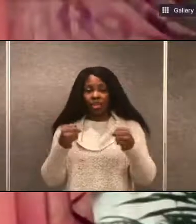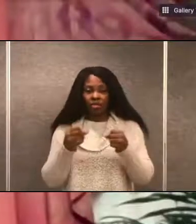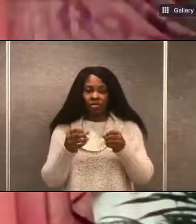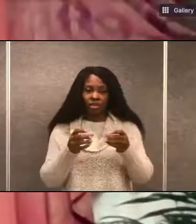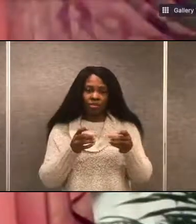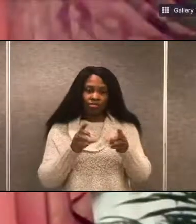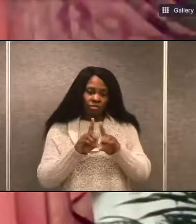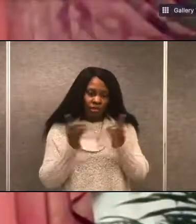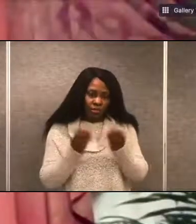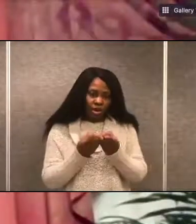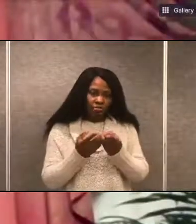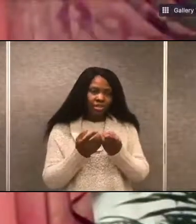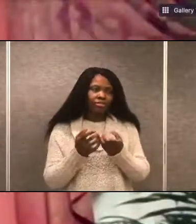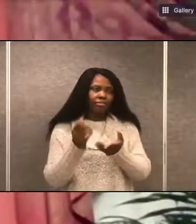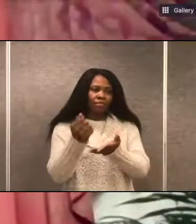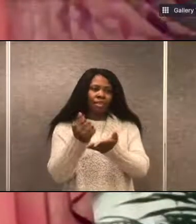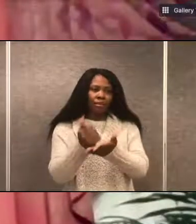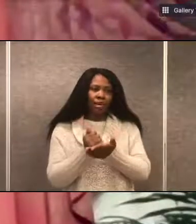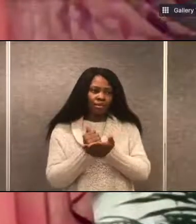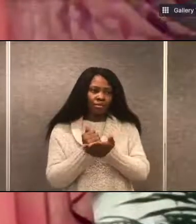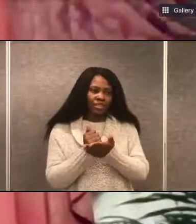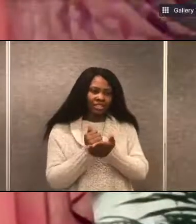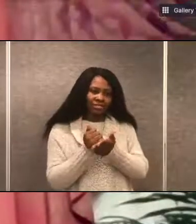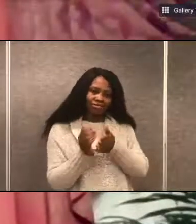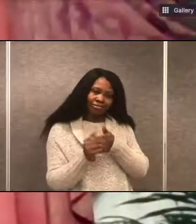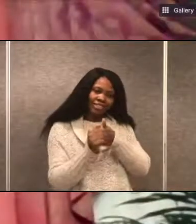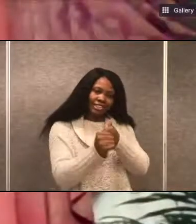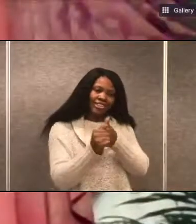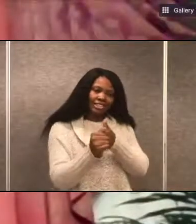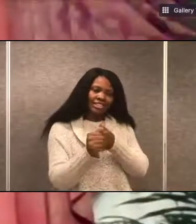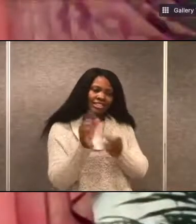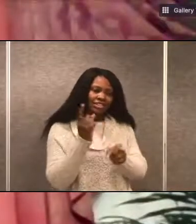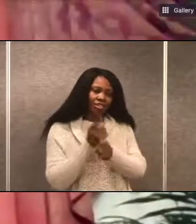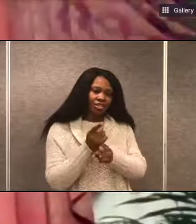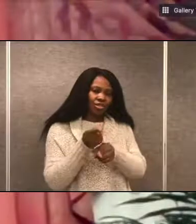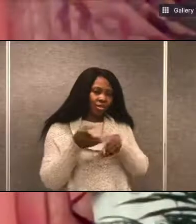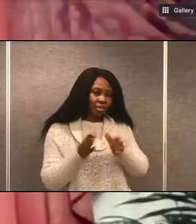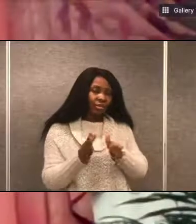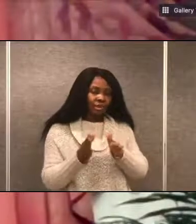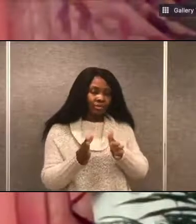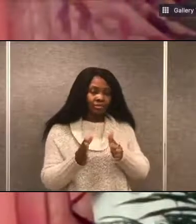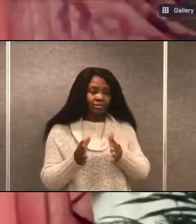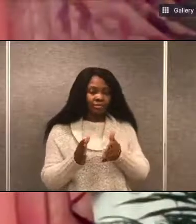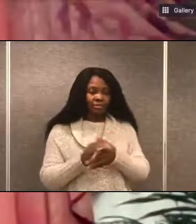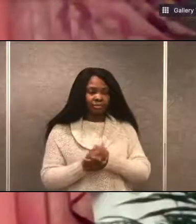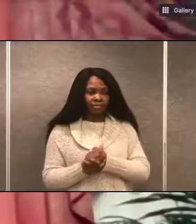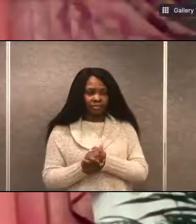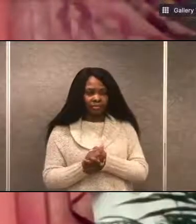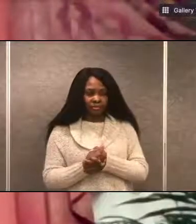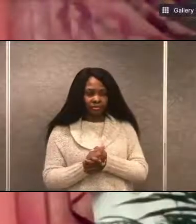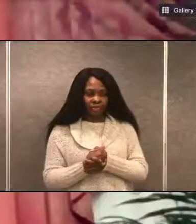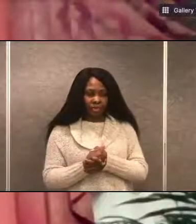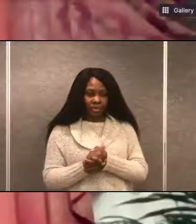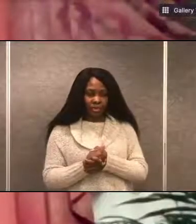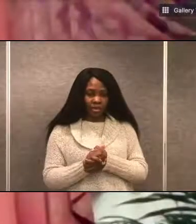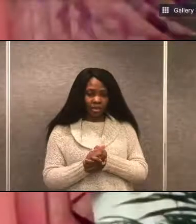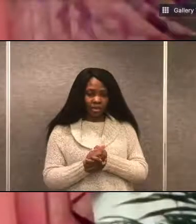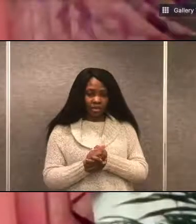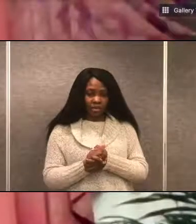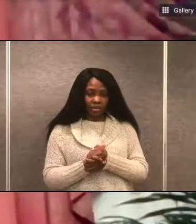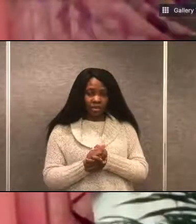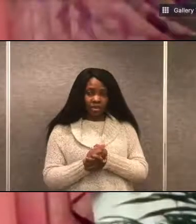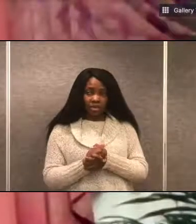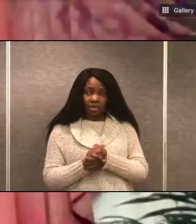right direction for what it is that we're supposed to do. So we've been pretty fortunate in that we have been